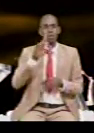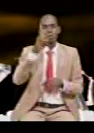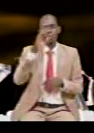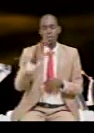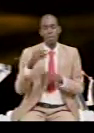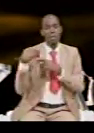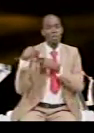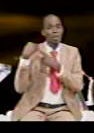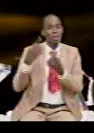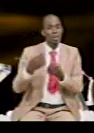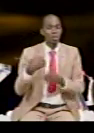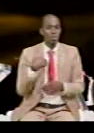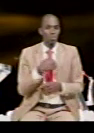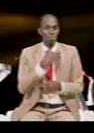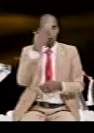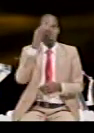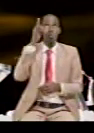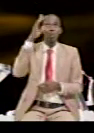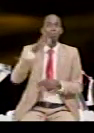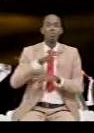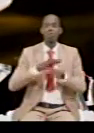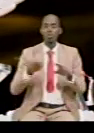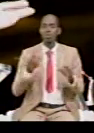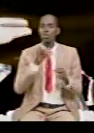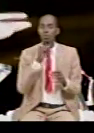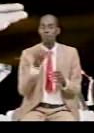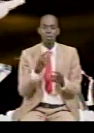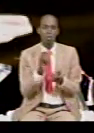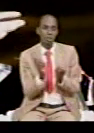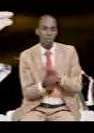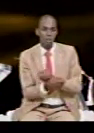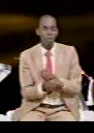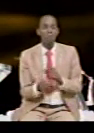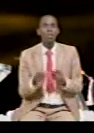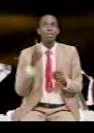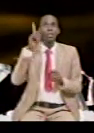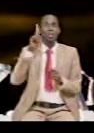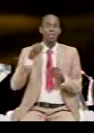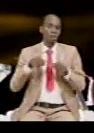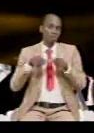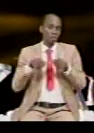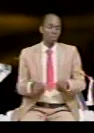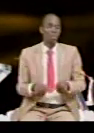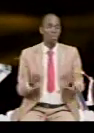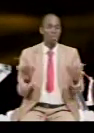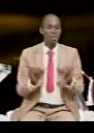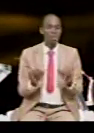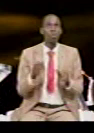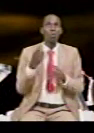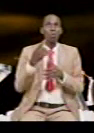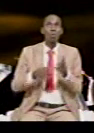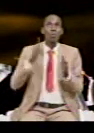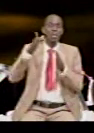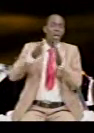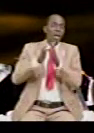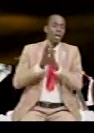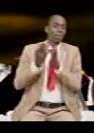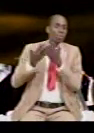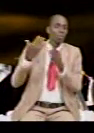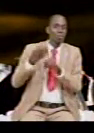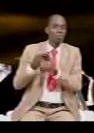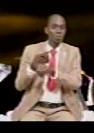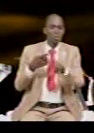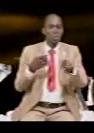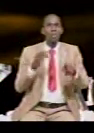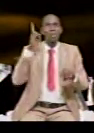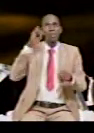change, he remains the same. So what he demanded then, he's still demanding today. Verse 8, and